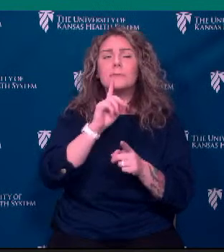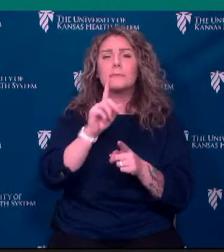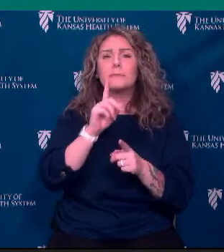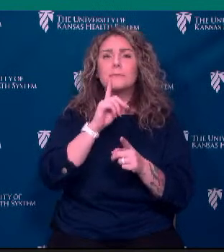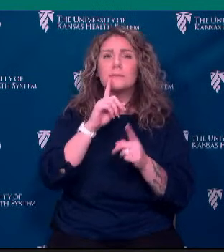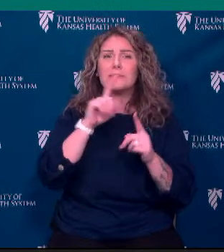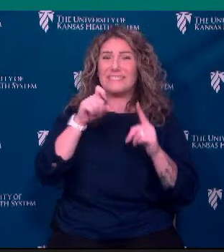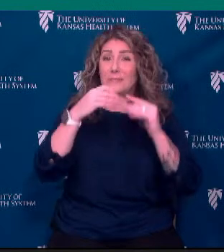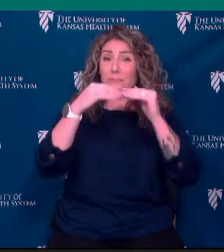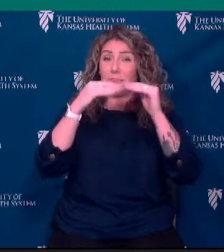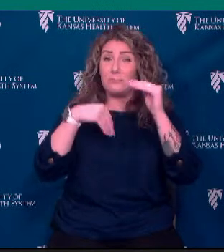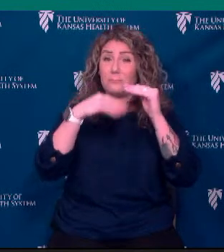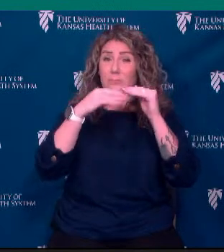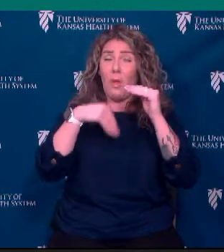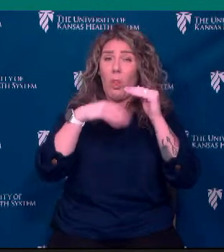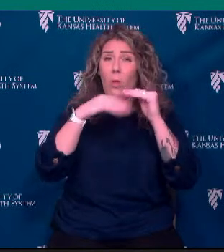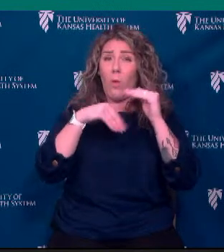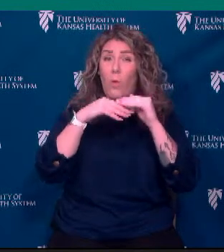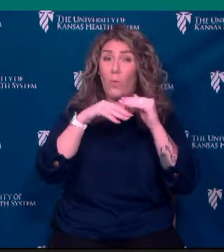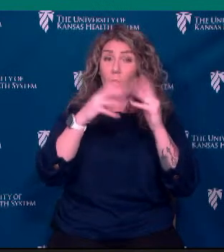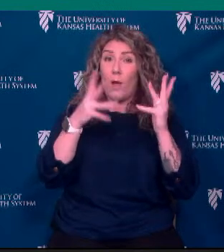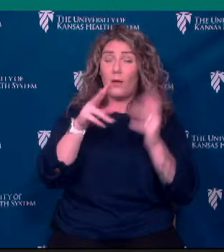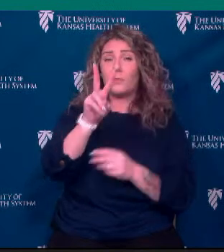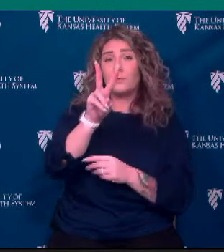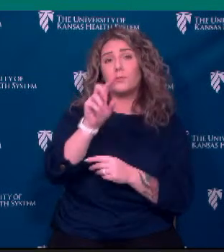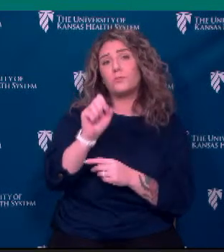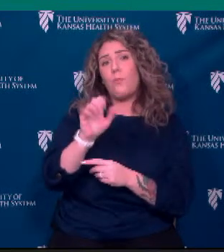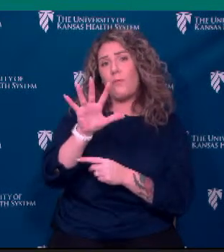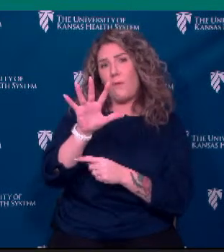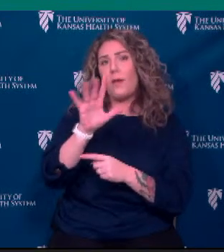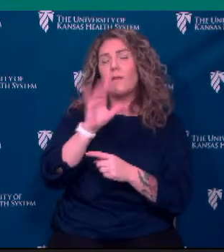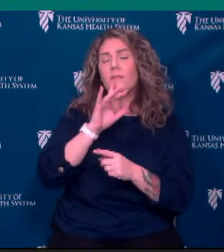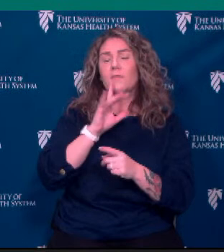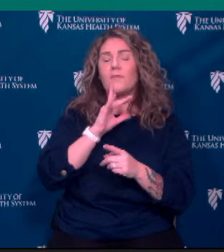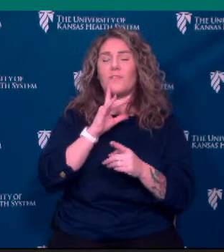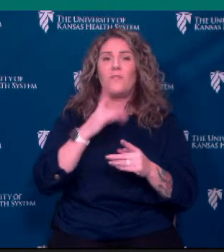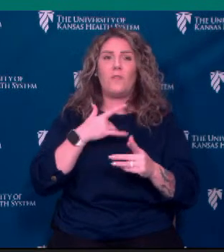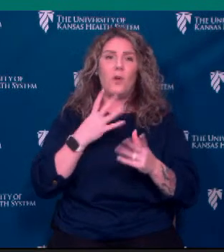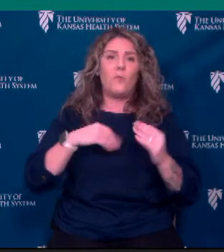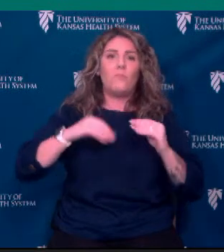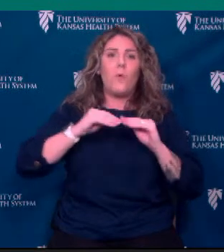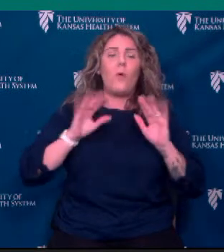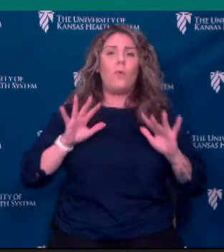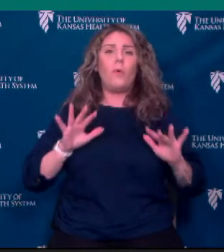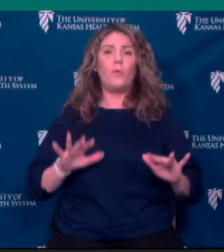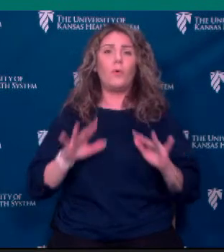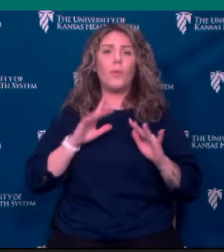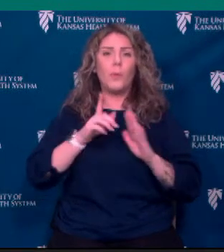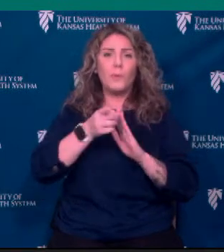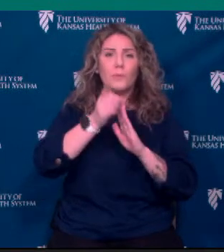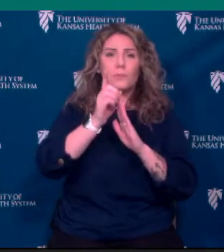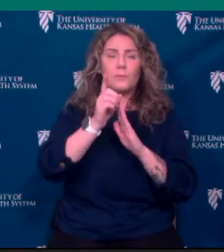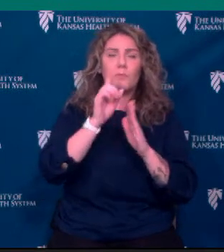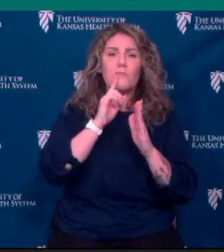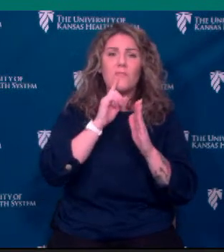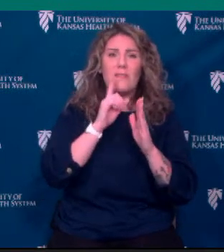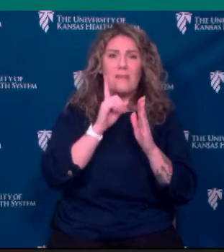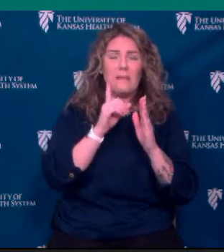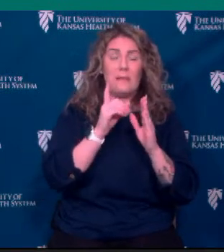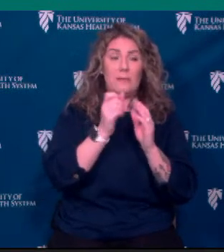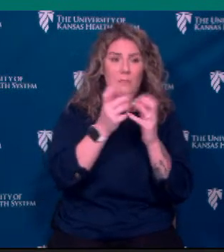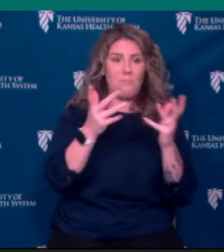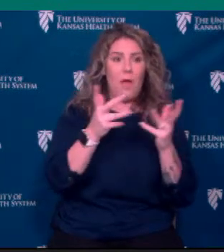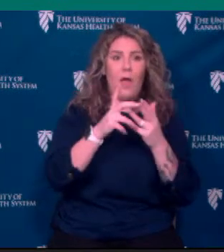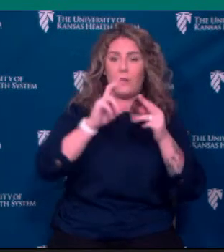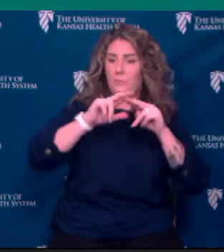below 2.5 for anyone to feel more relaxed. I know there was a moment where the volume was going down. Immediately,